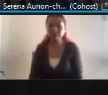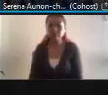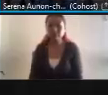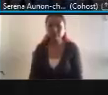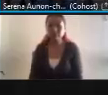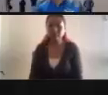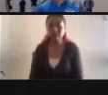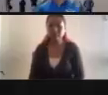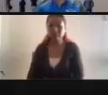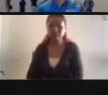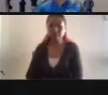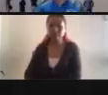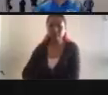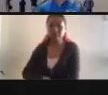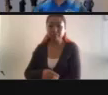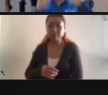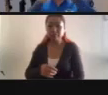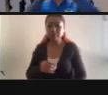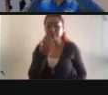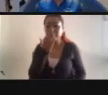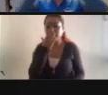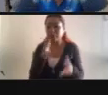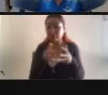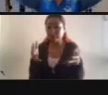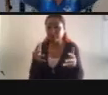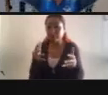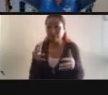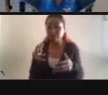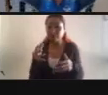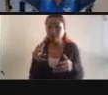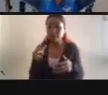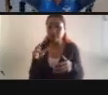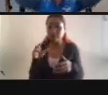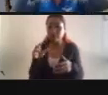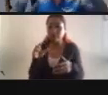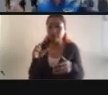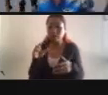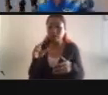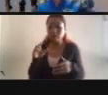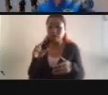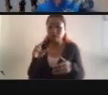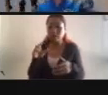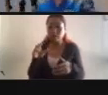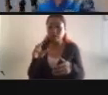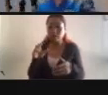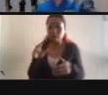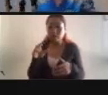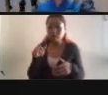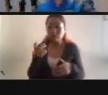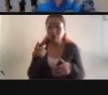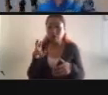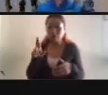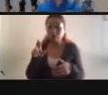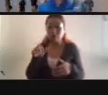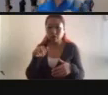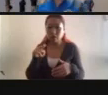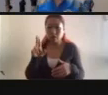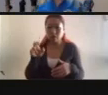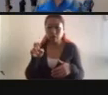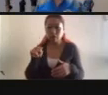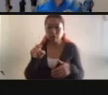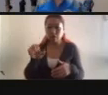Thank you very much, Dr. Non-Chancellor. I think Dr. Schneider is going to be fielding some questions that have popped up.